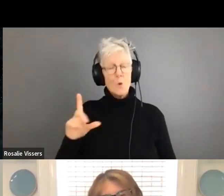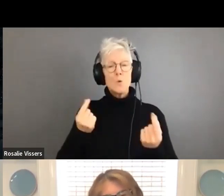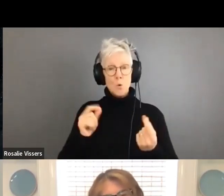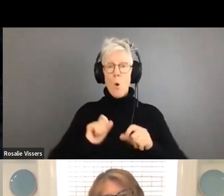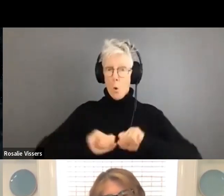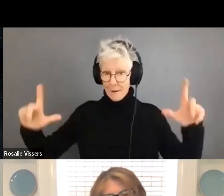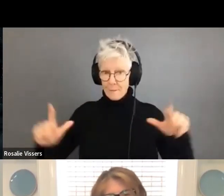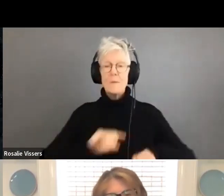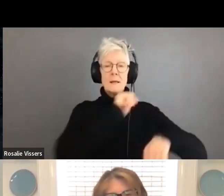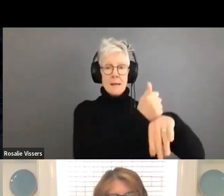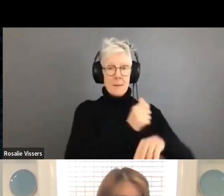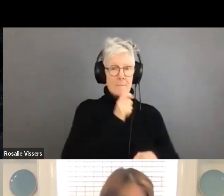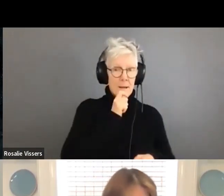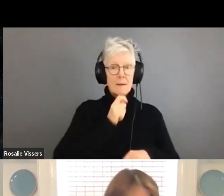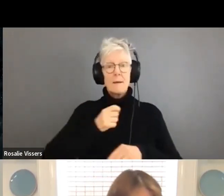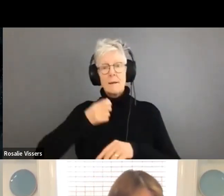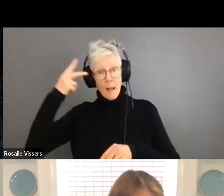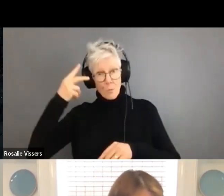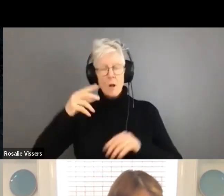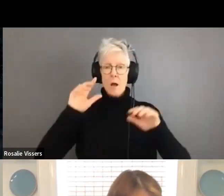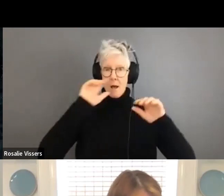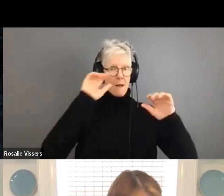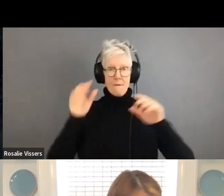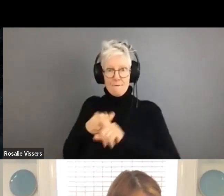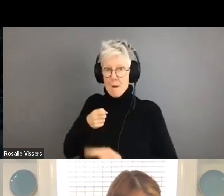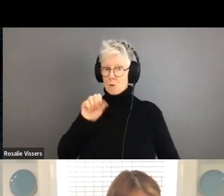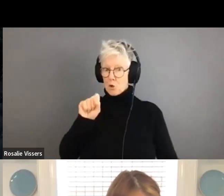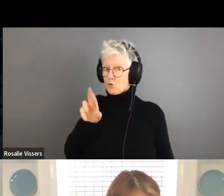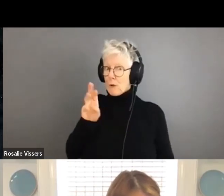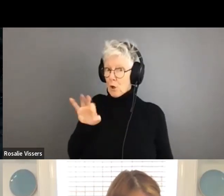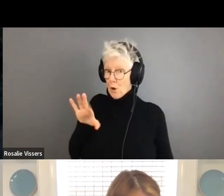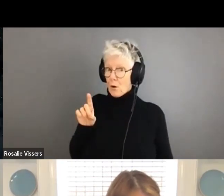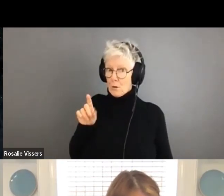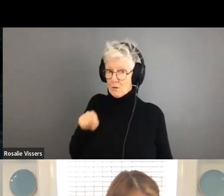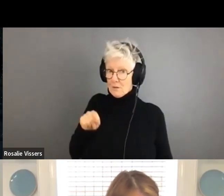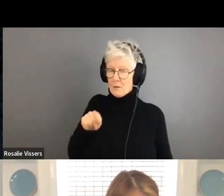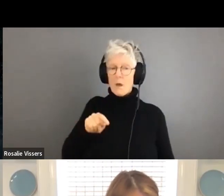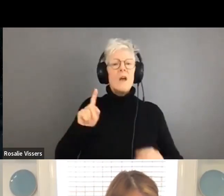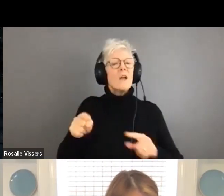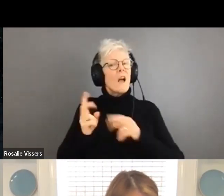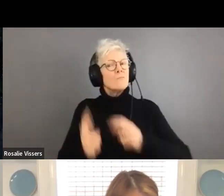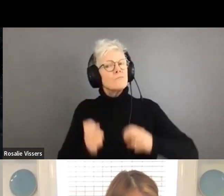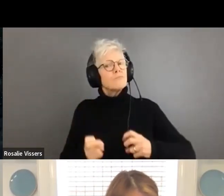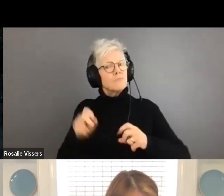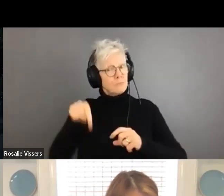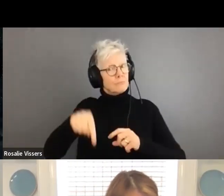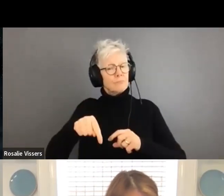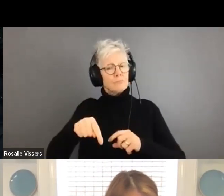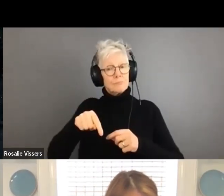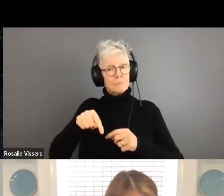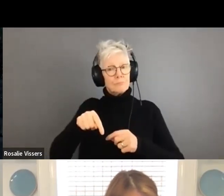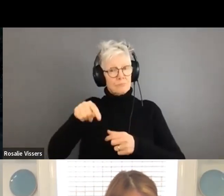camera. That's where I take my content from. Now, StreamYard allows you to do local recordings. What that means is